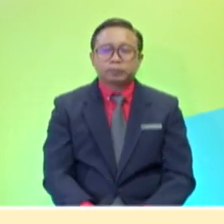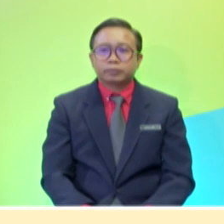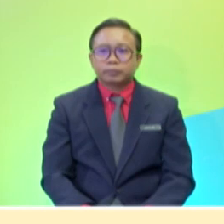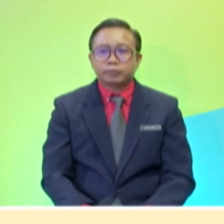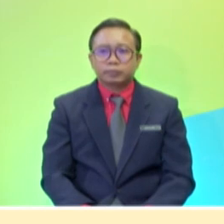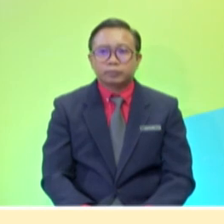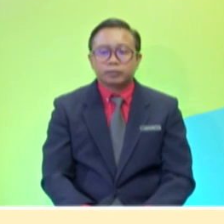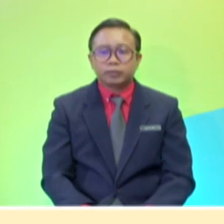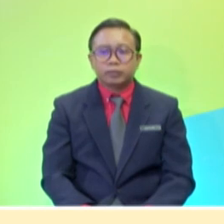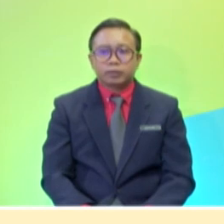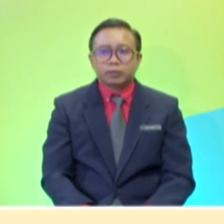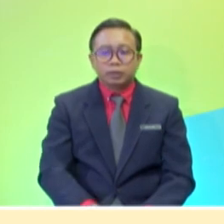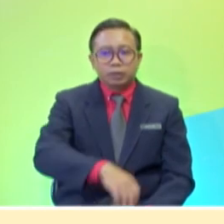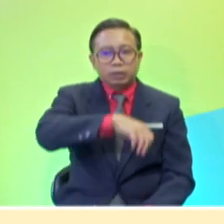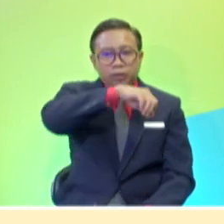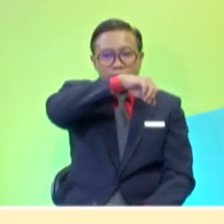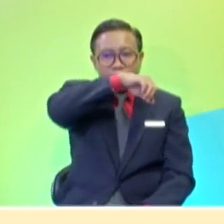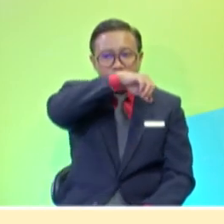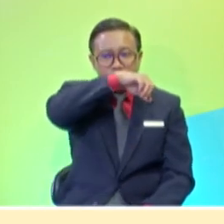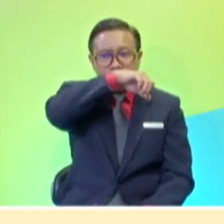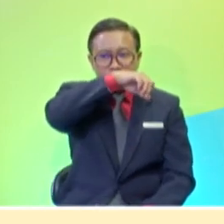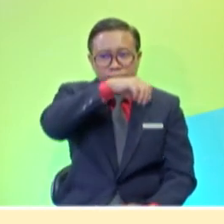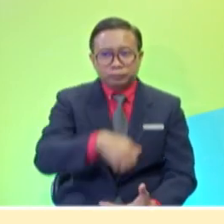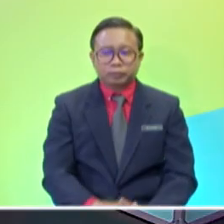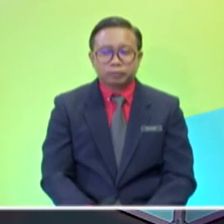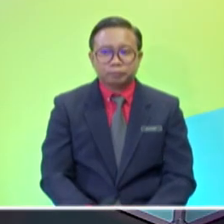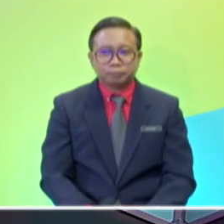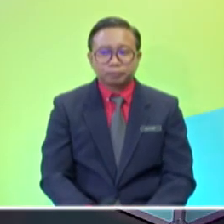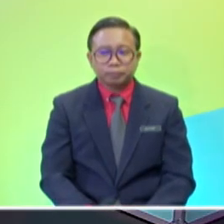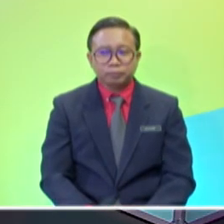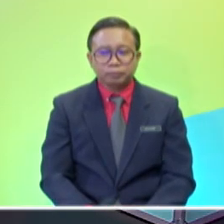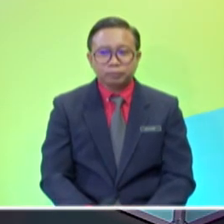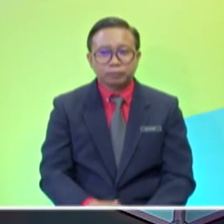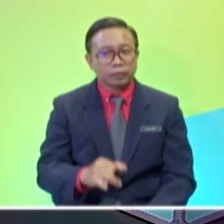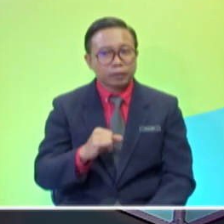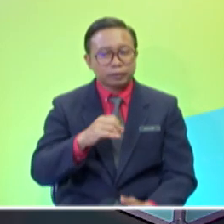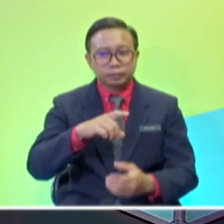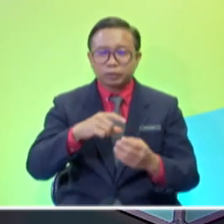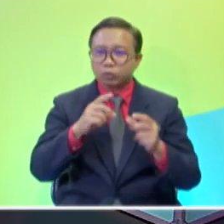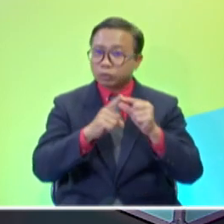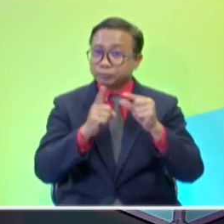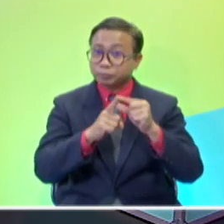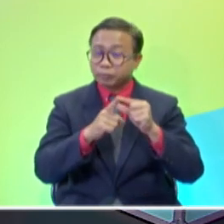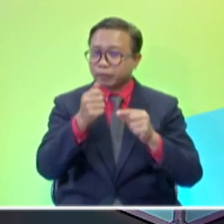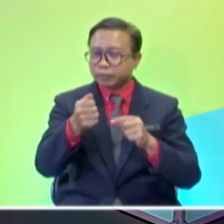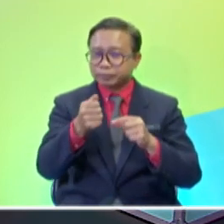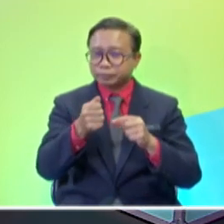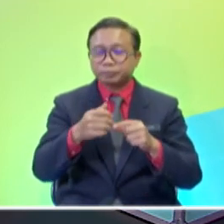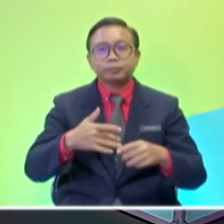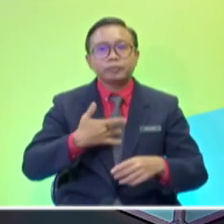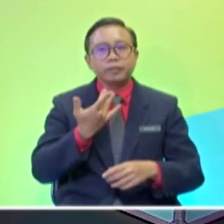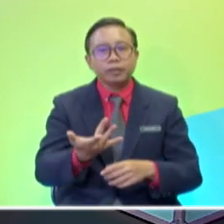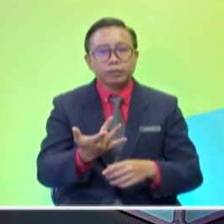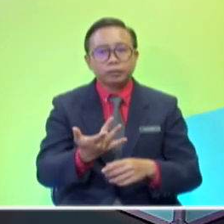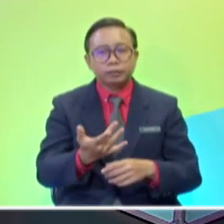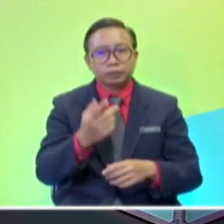Yeah. Good. Sunny, yes, And peaceful. peaceful. Right. Any words that can reflect how you feel when